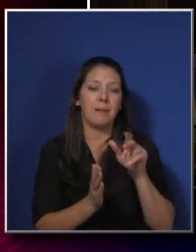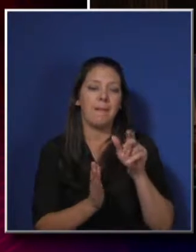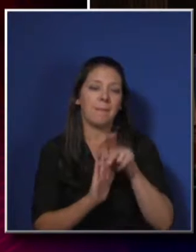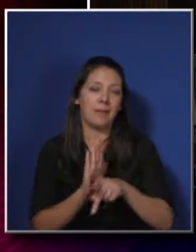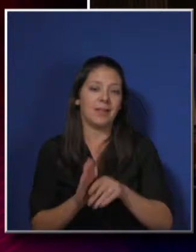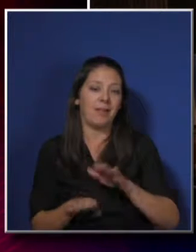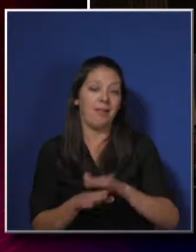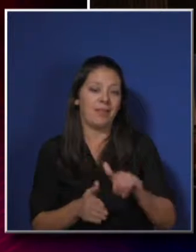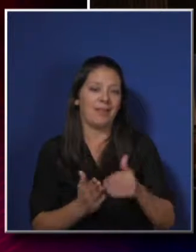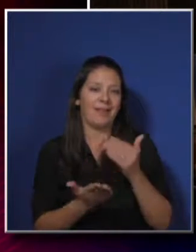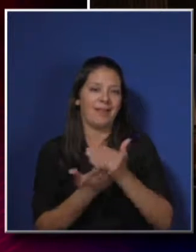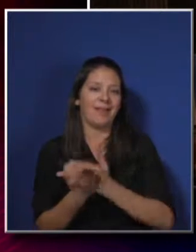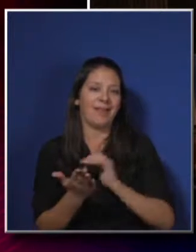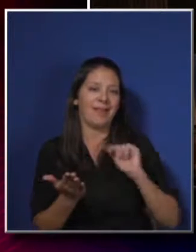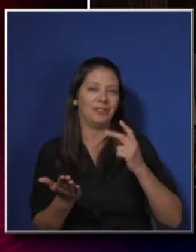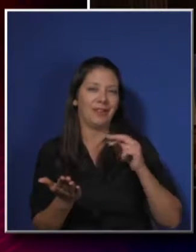second.